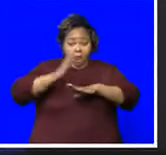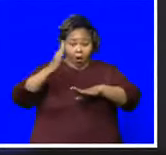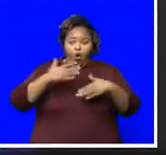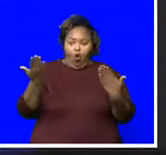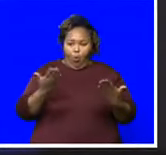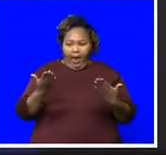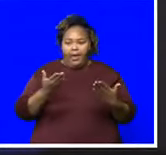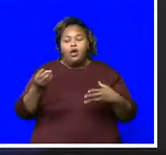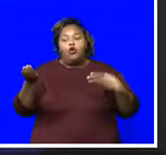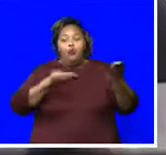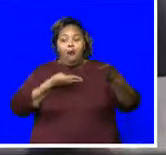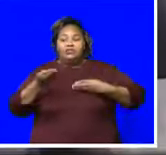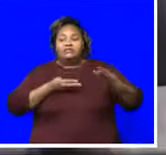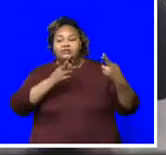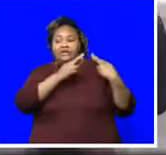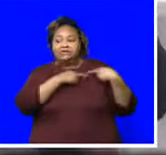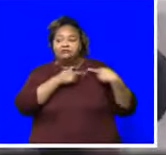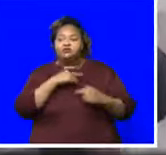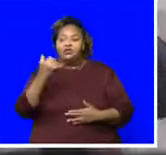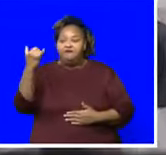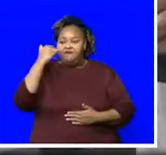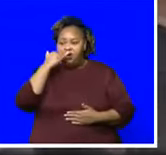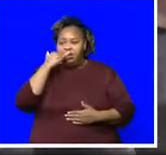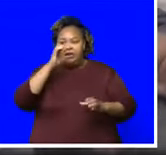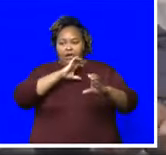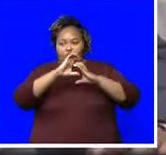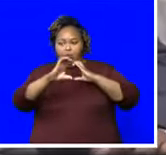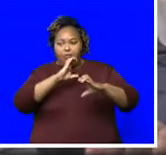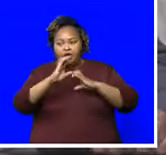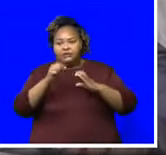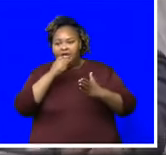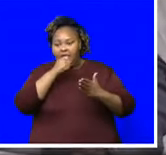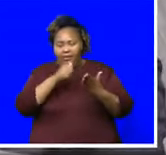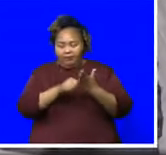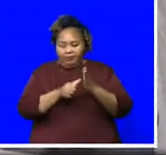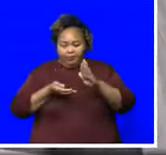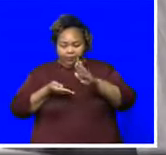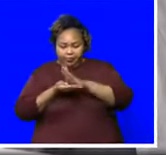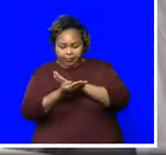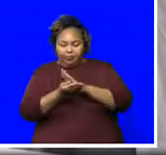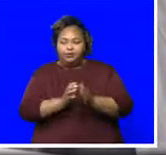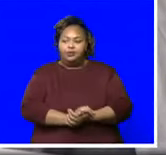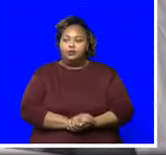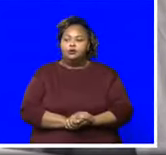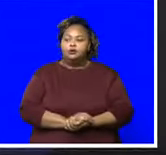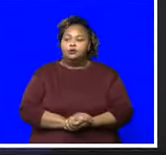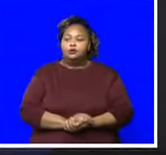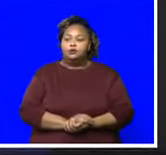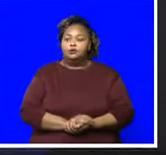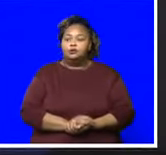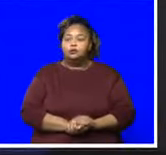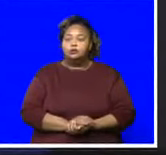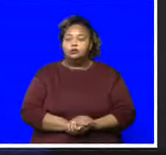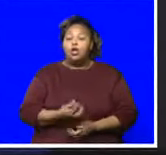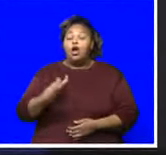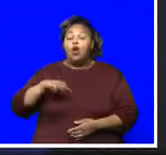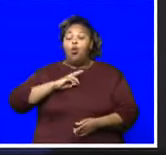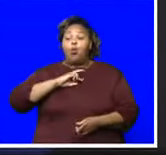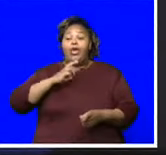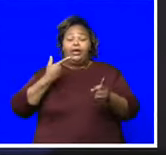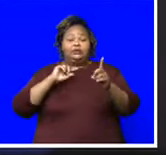kubo loluseqaqa nekuthi nje siye sithi protecta ama consumers besiphindze